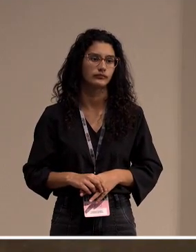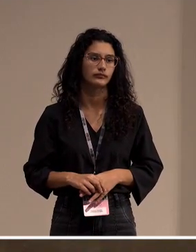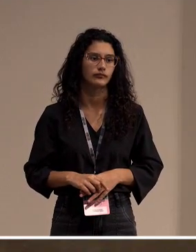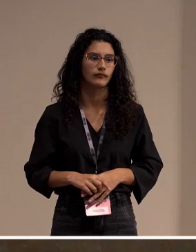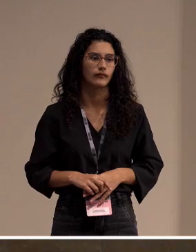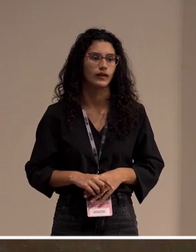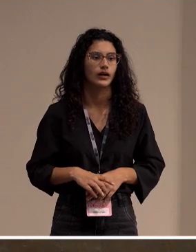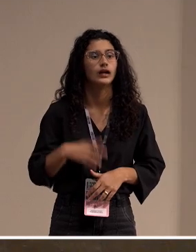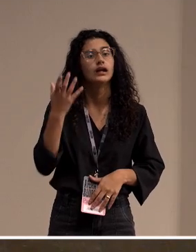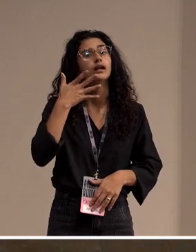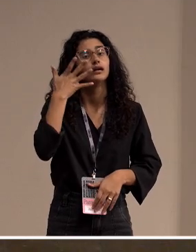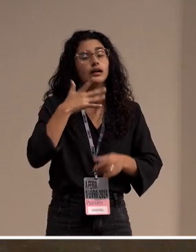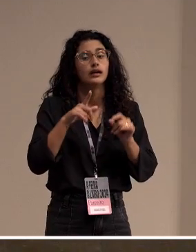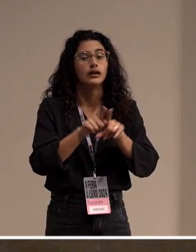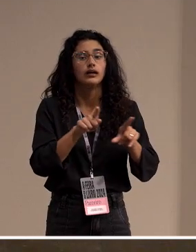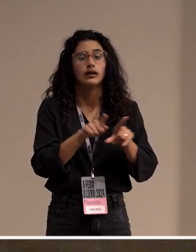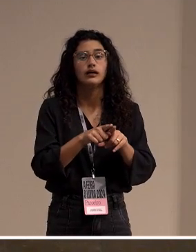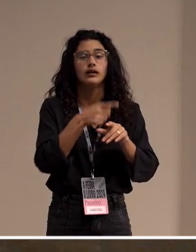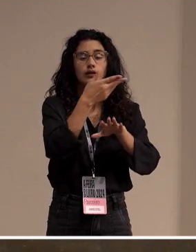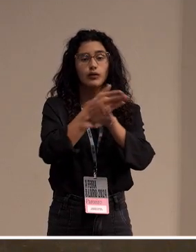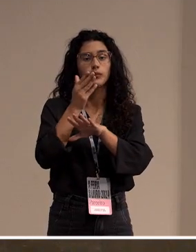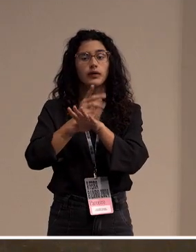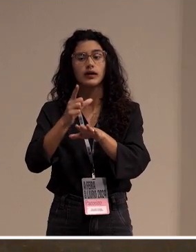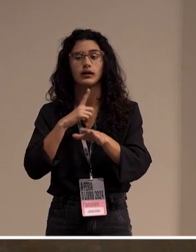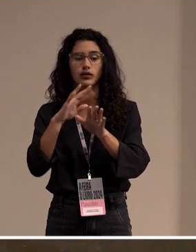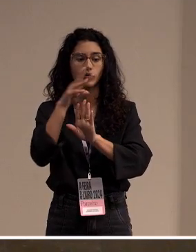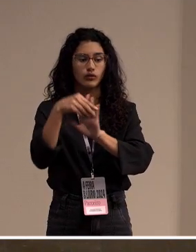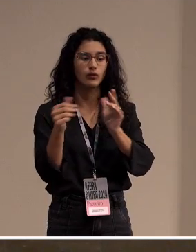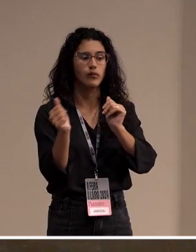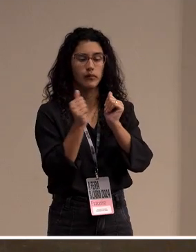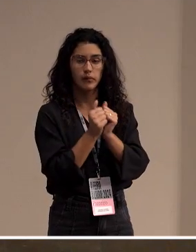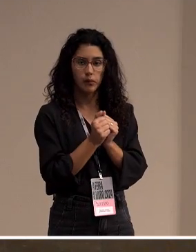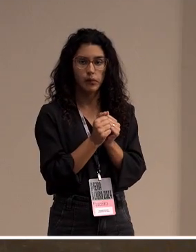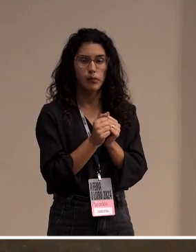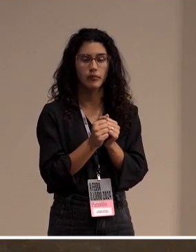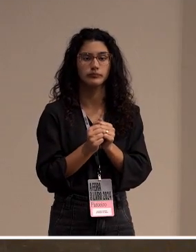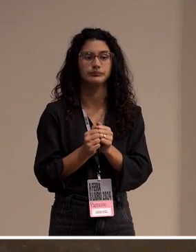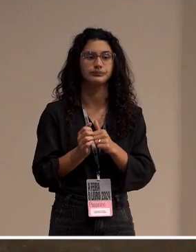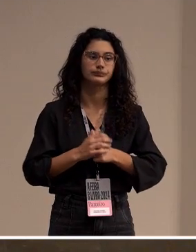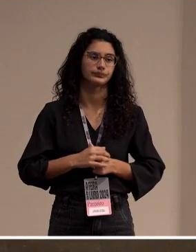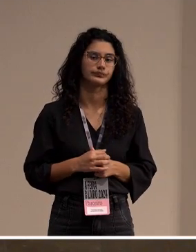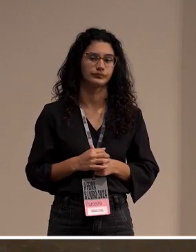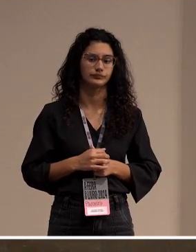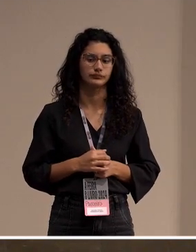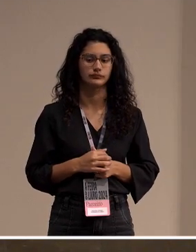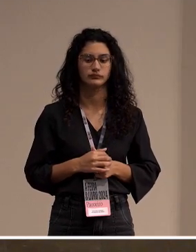Eu queria que você falasse um pouco sobre os ensaios que estão reunidos em We Can't Breathe.